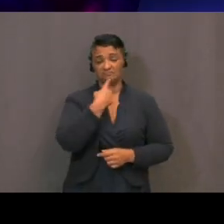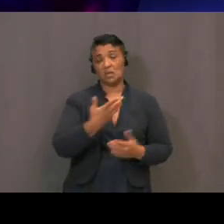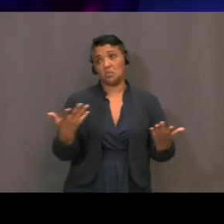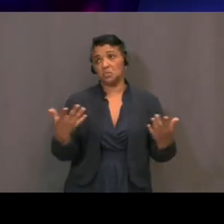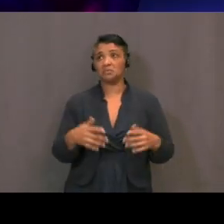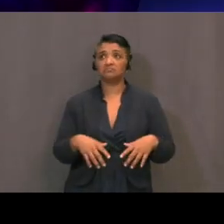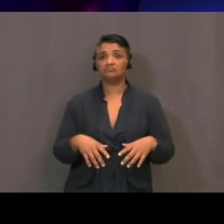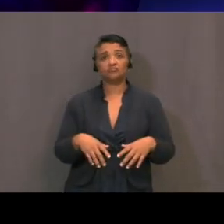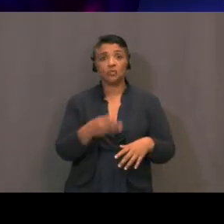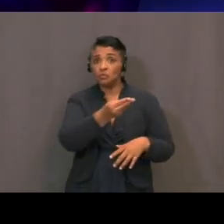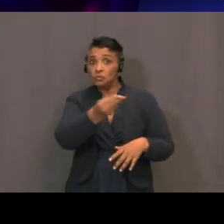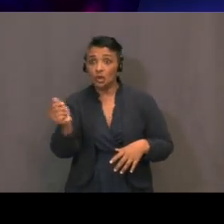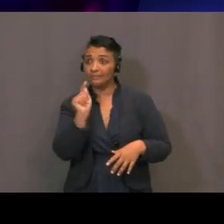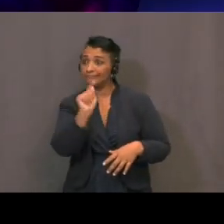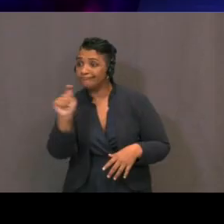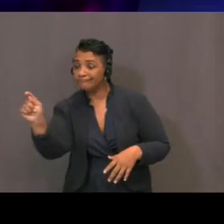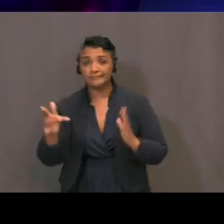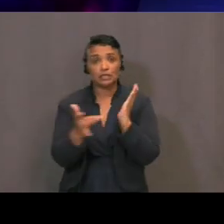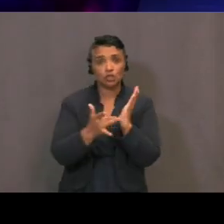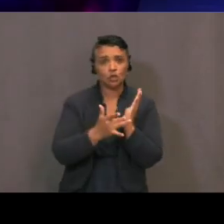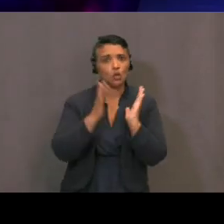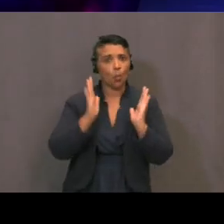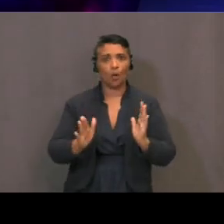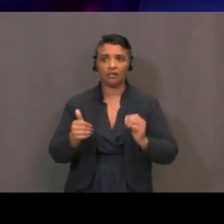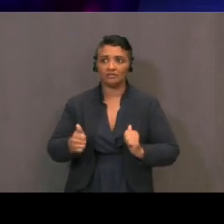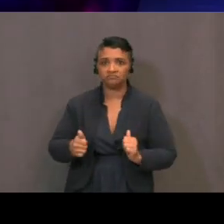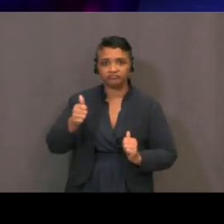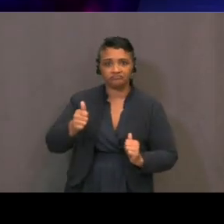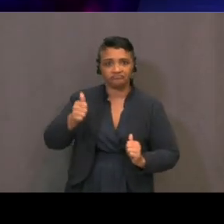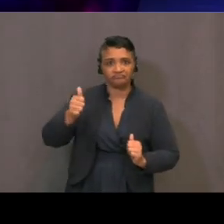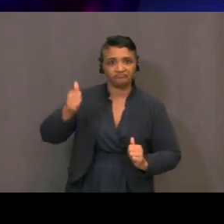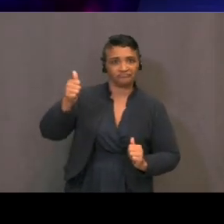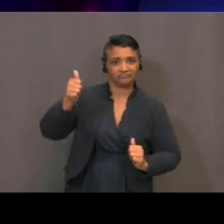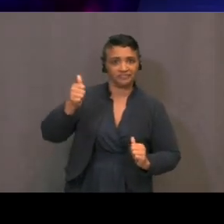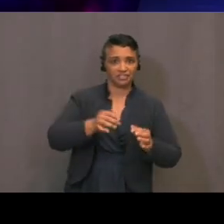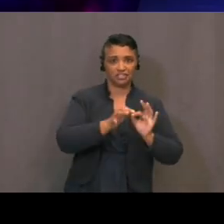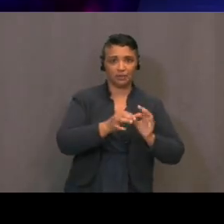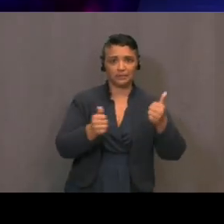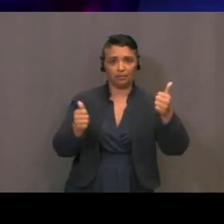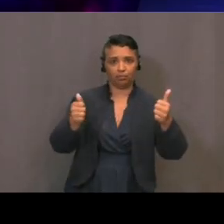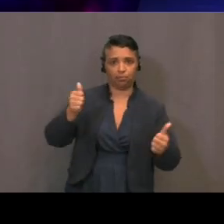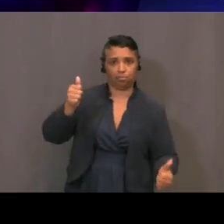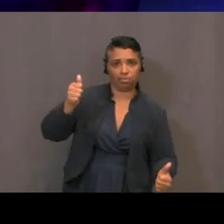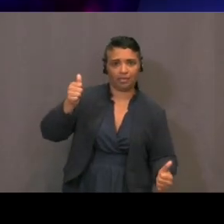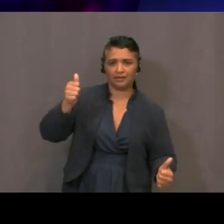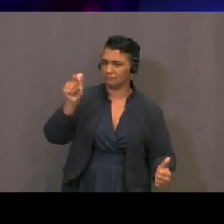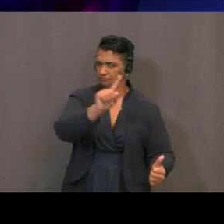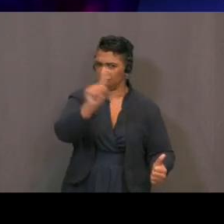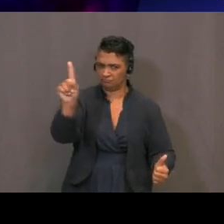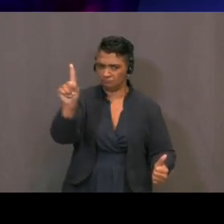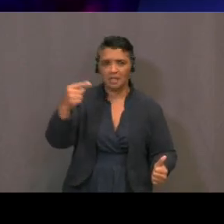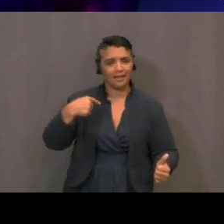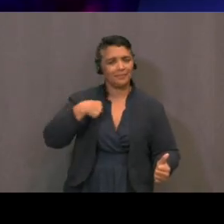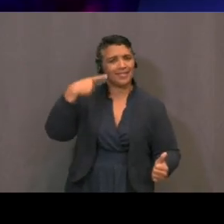will, become significantly better than humans in interpreting, but then we also have to think about what does it